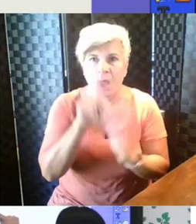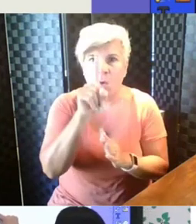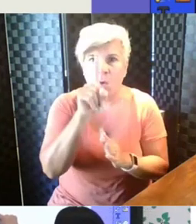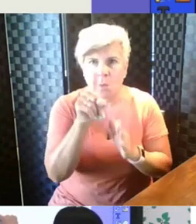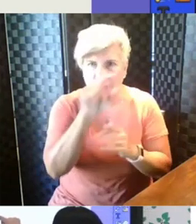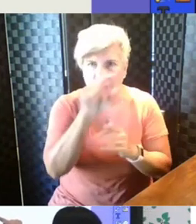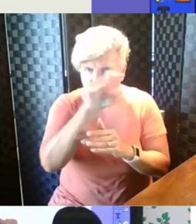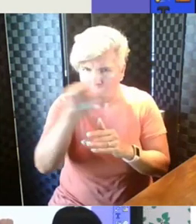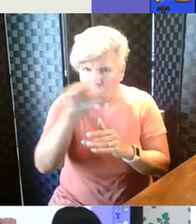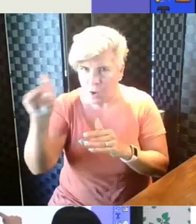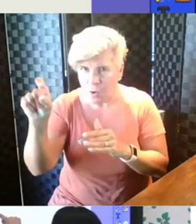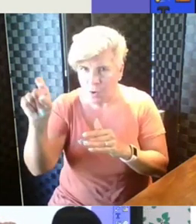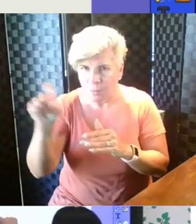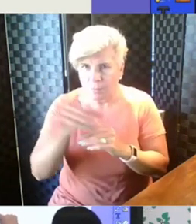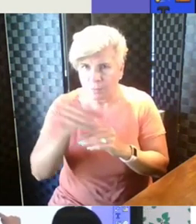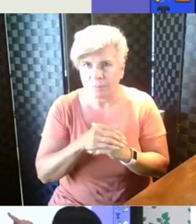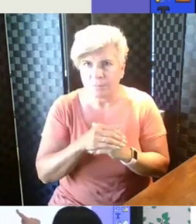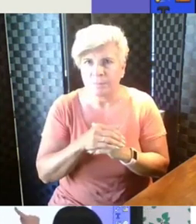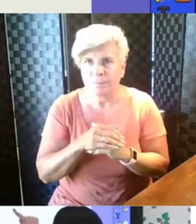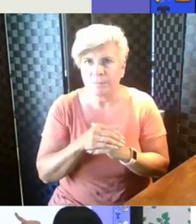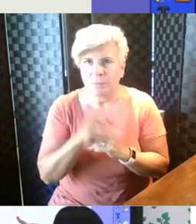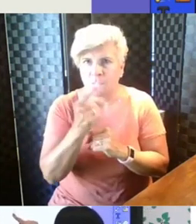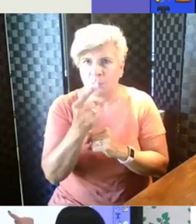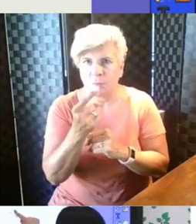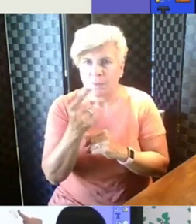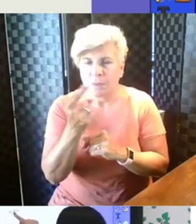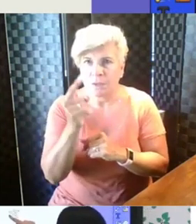row underneath.